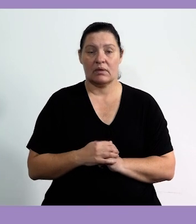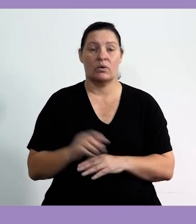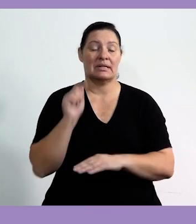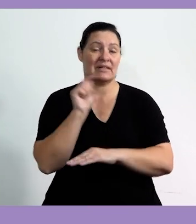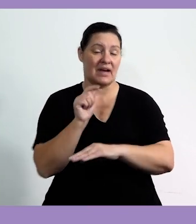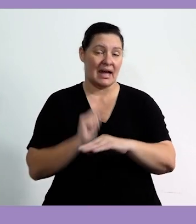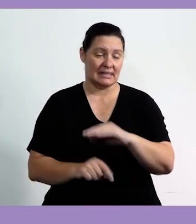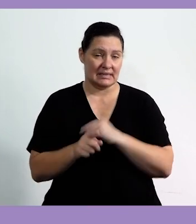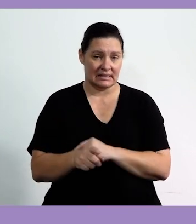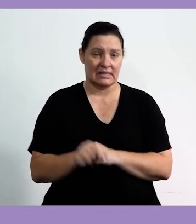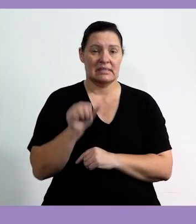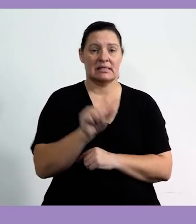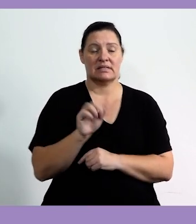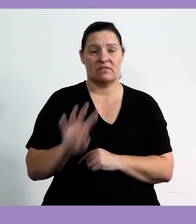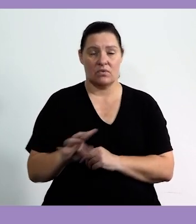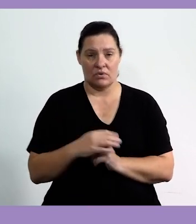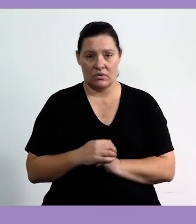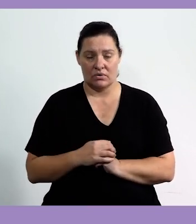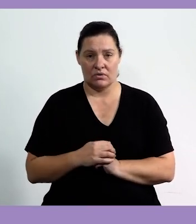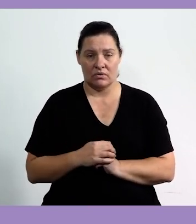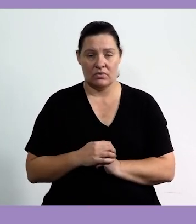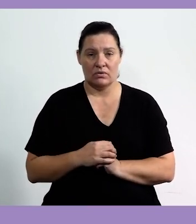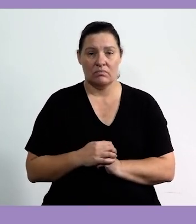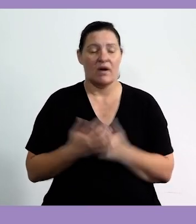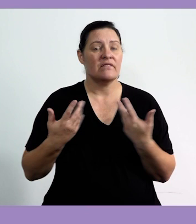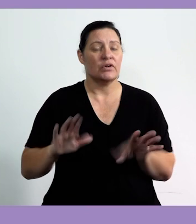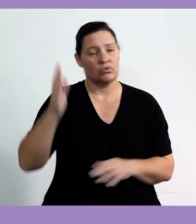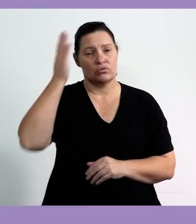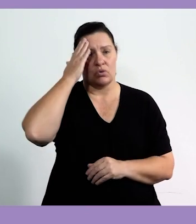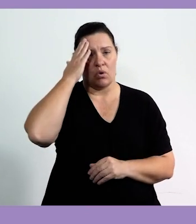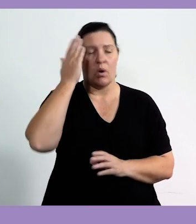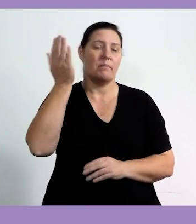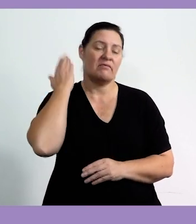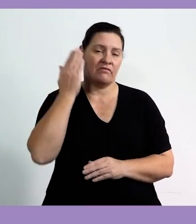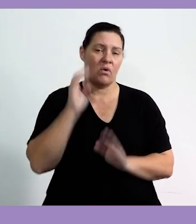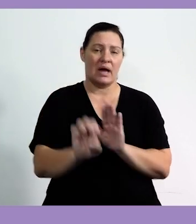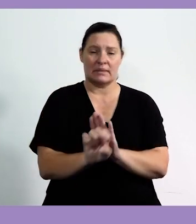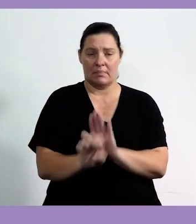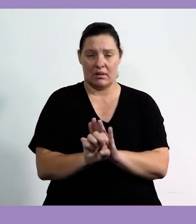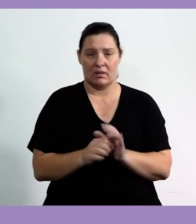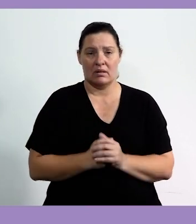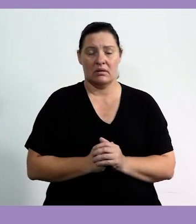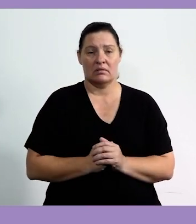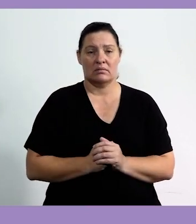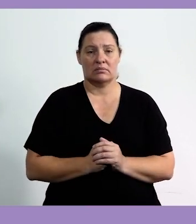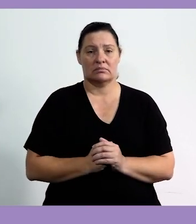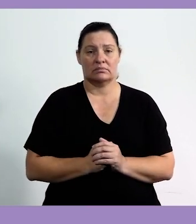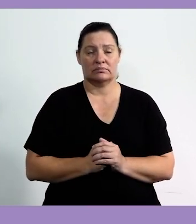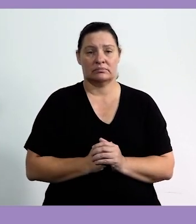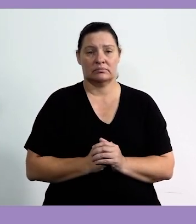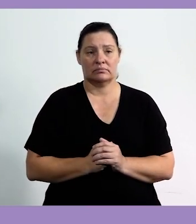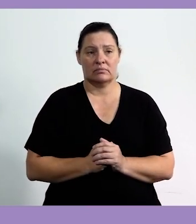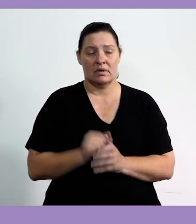Then we are dividing that by 64. Now, we already know from previous examples that